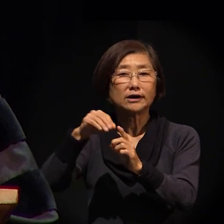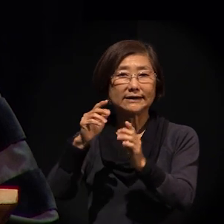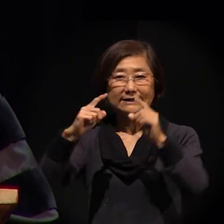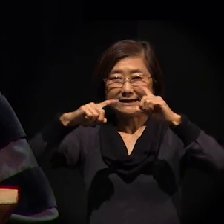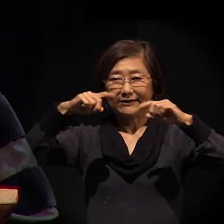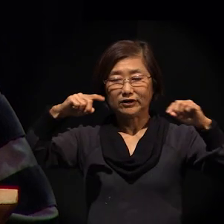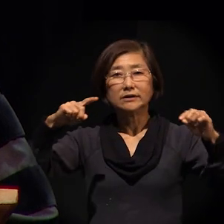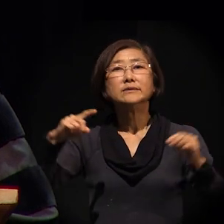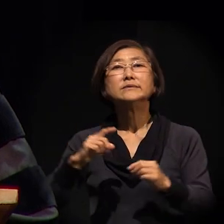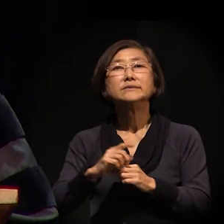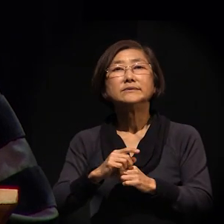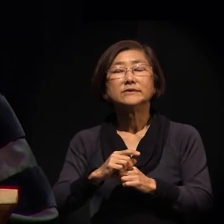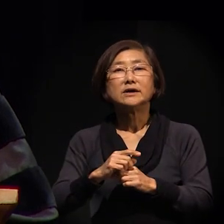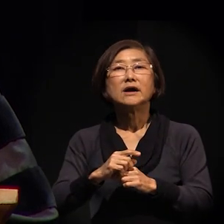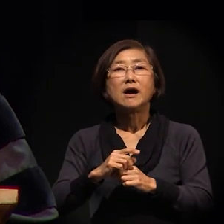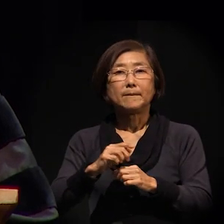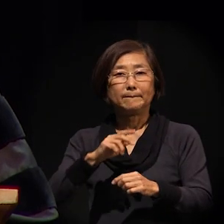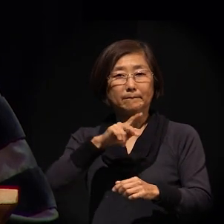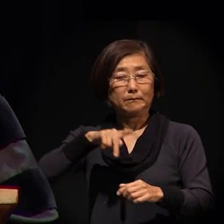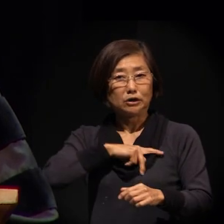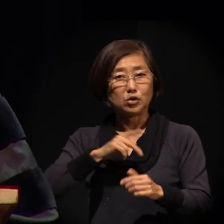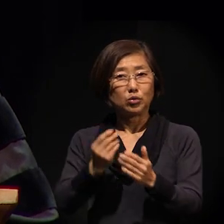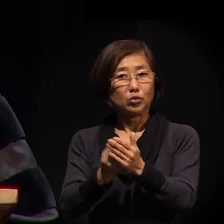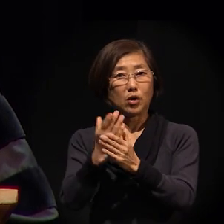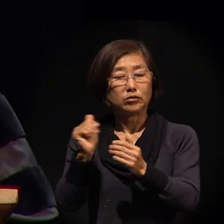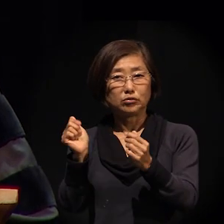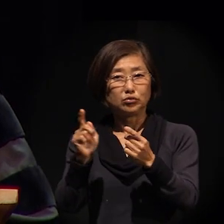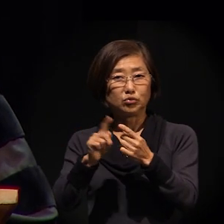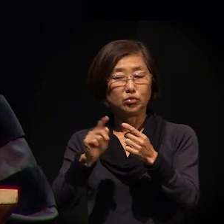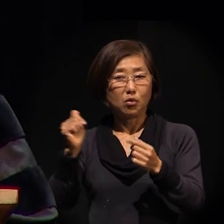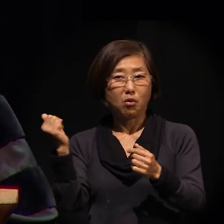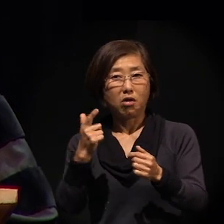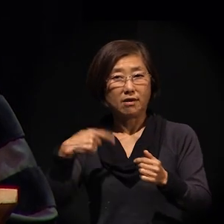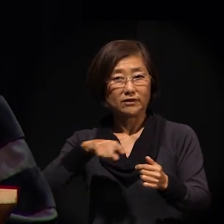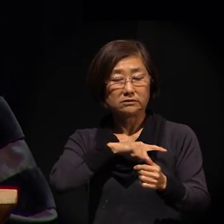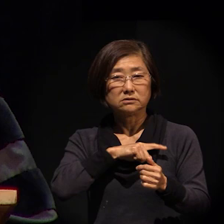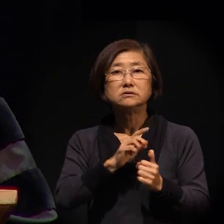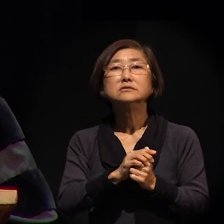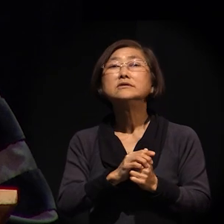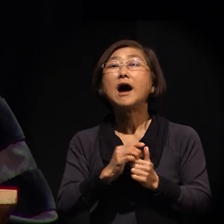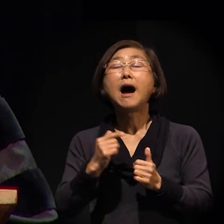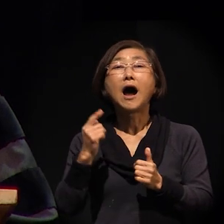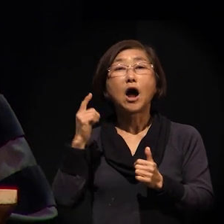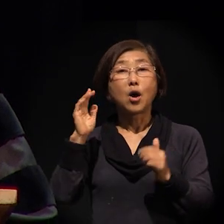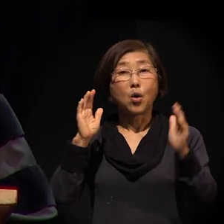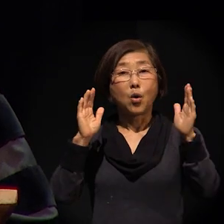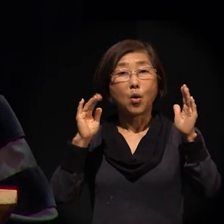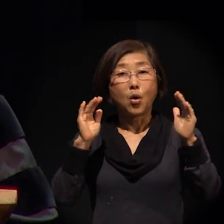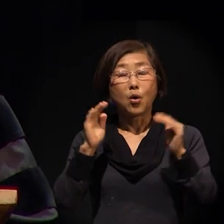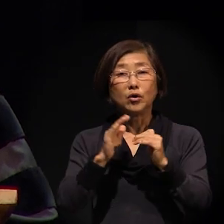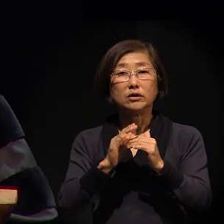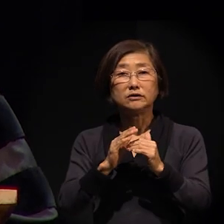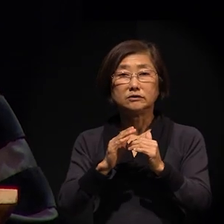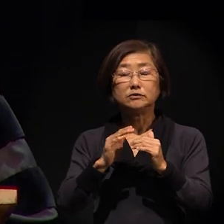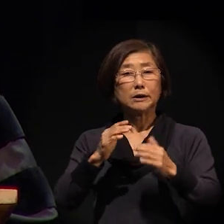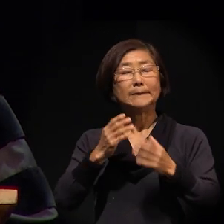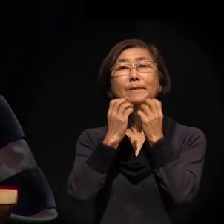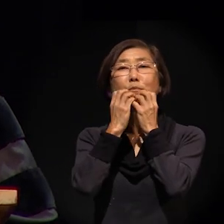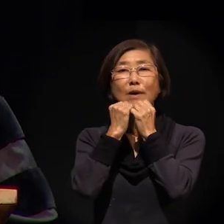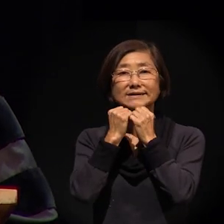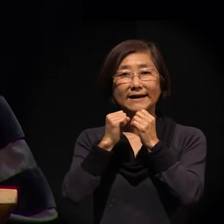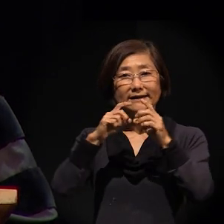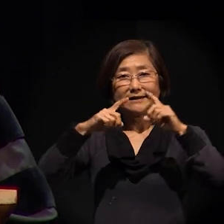diversity presents an avenue of personal growth to all of us. I hope you embrace